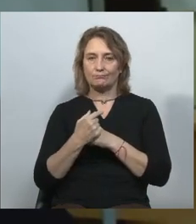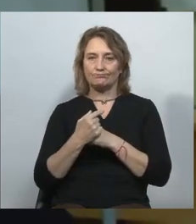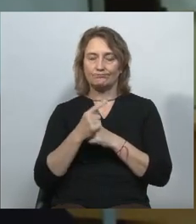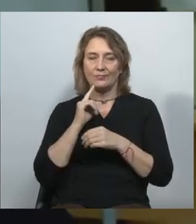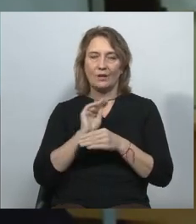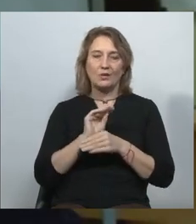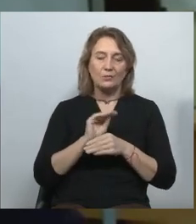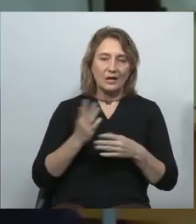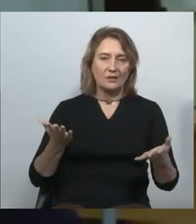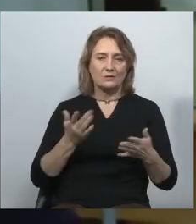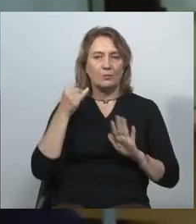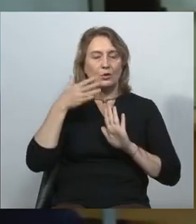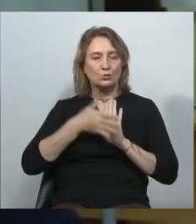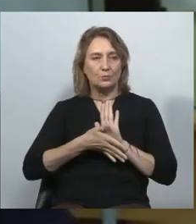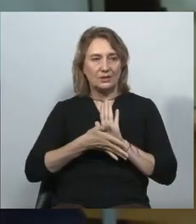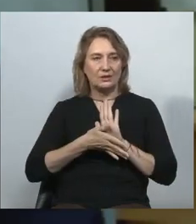time, manipulations.